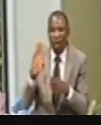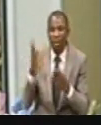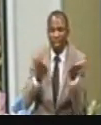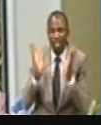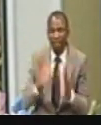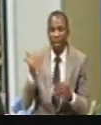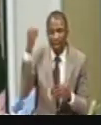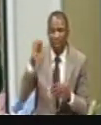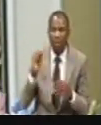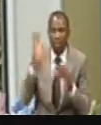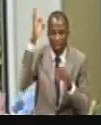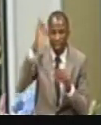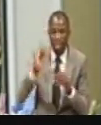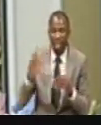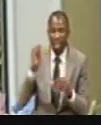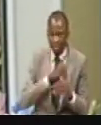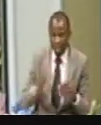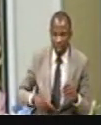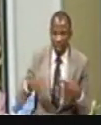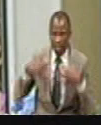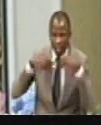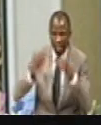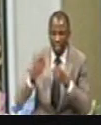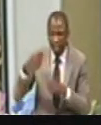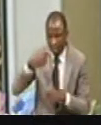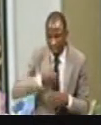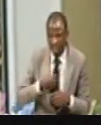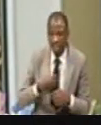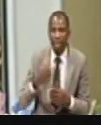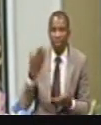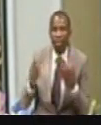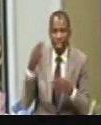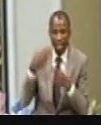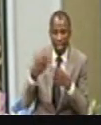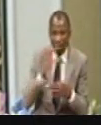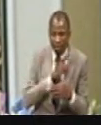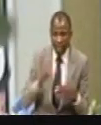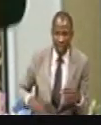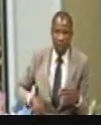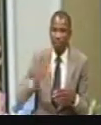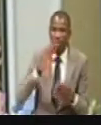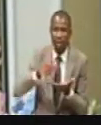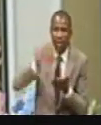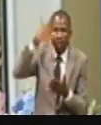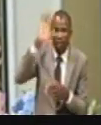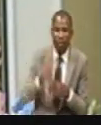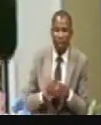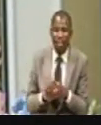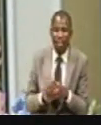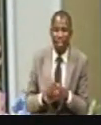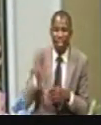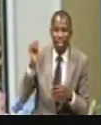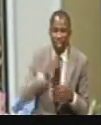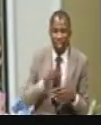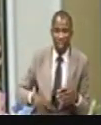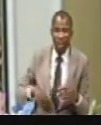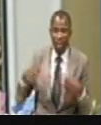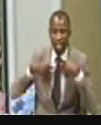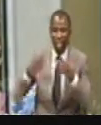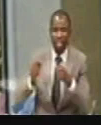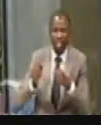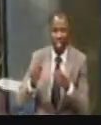was preaching, the Lord healed me. The Lord healed me. I said, may the name of the Lord